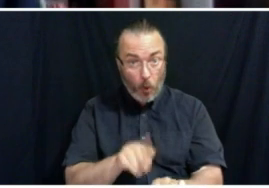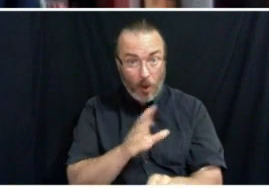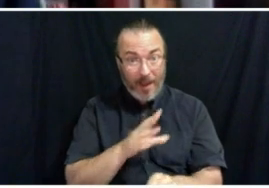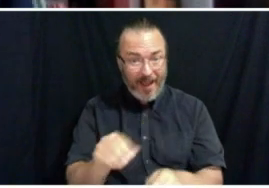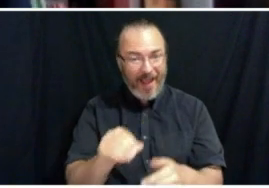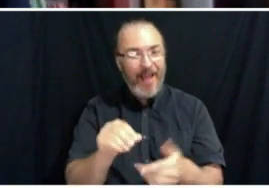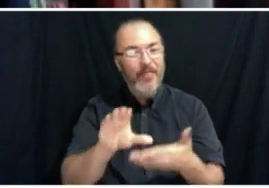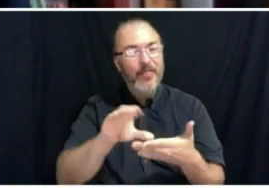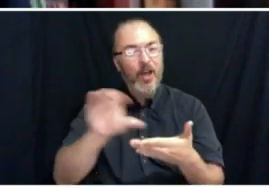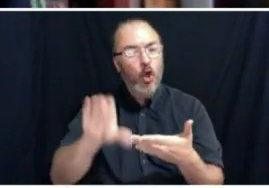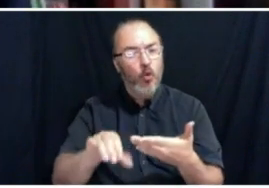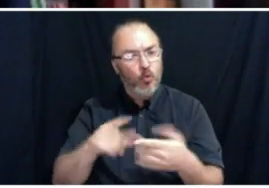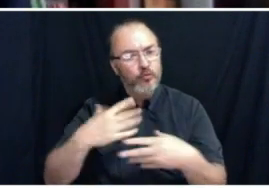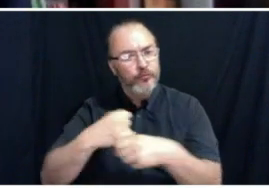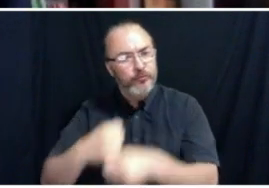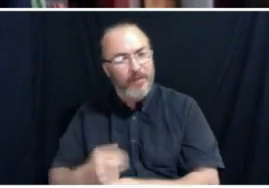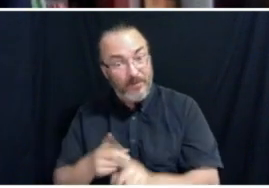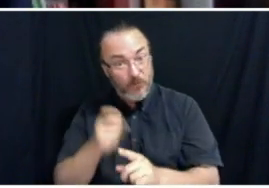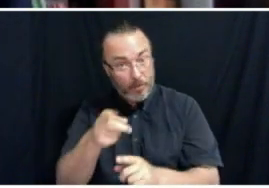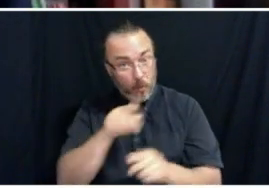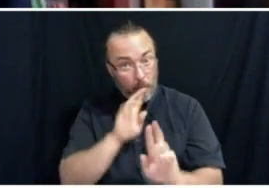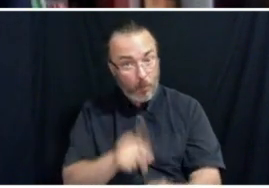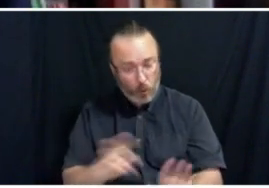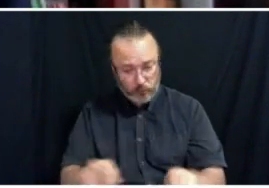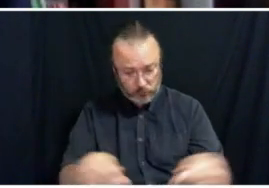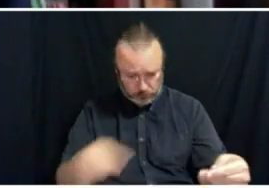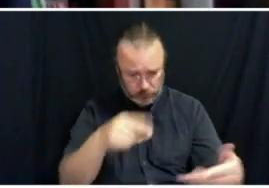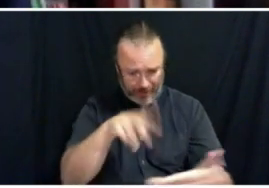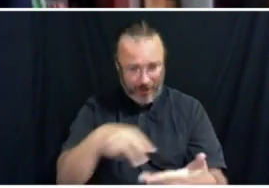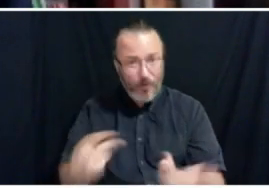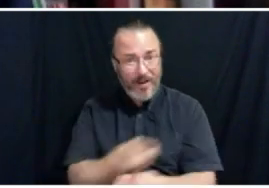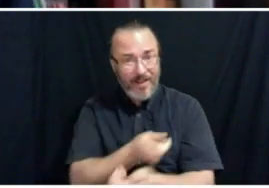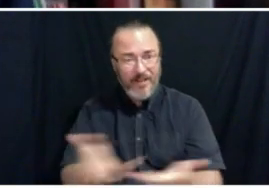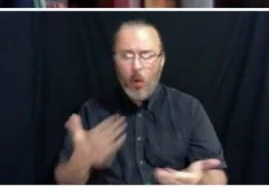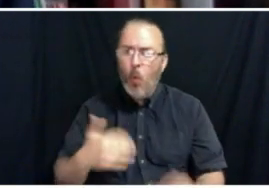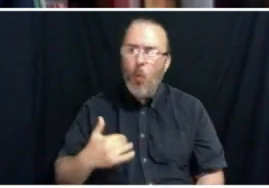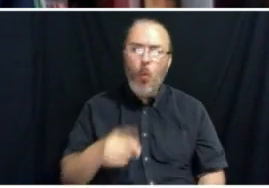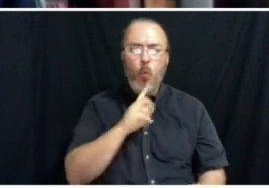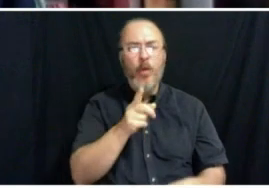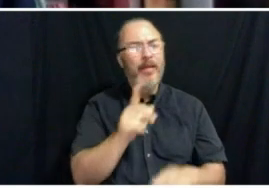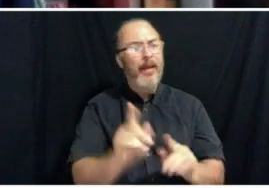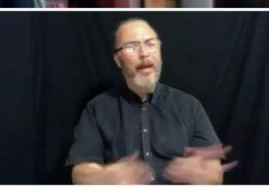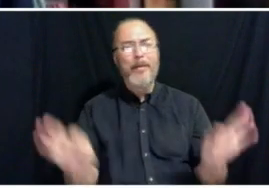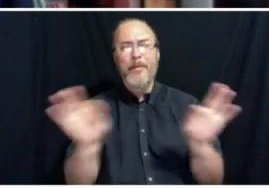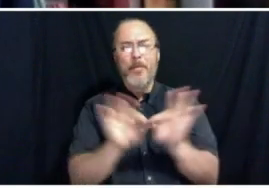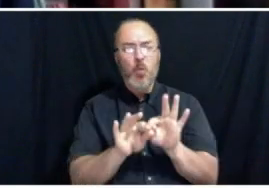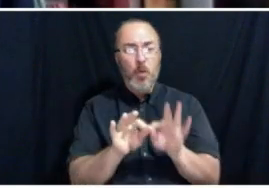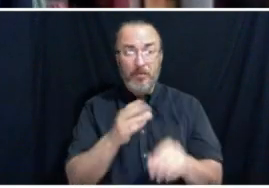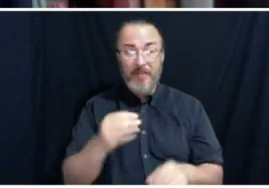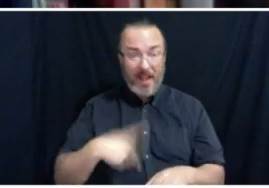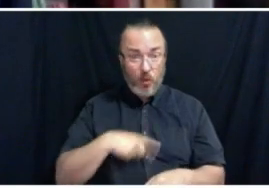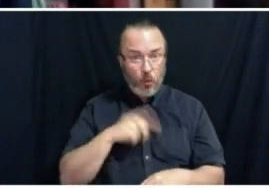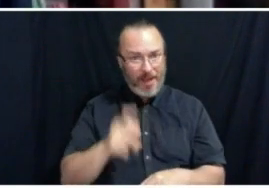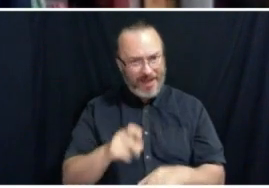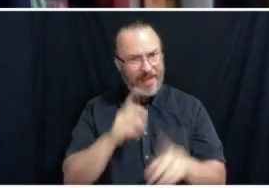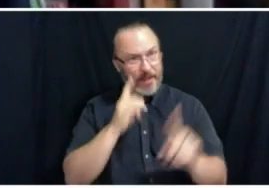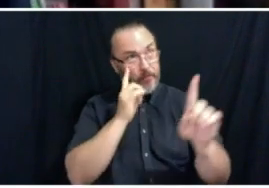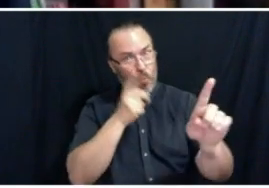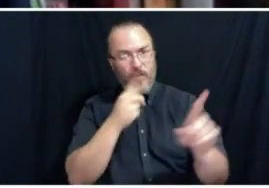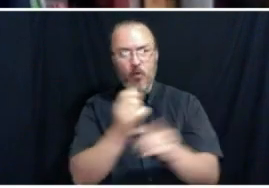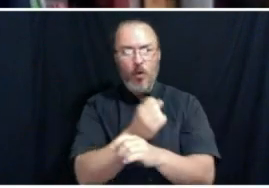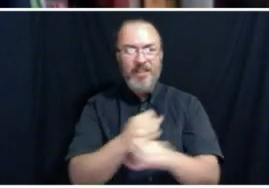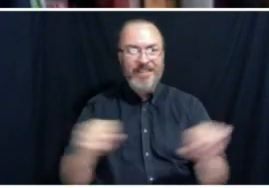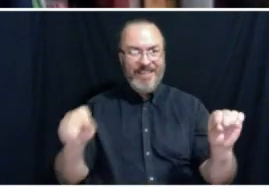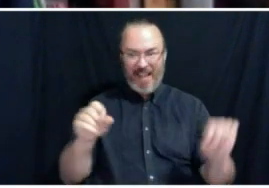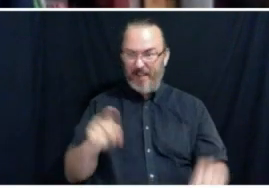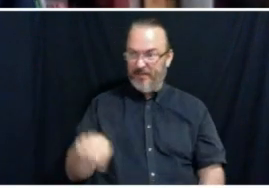that I've read very carefully are needed more than ever. And we need a campaign to save our future built